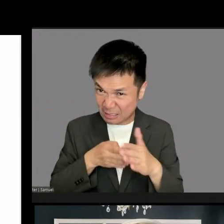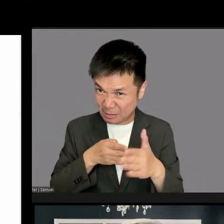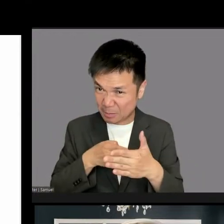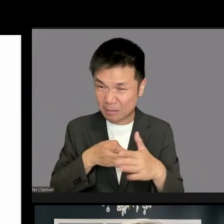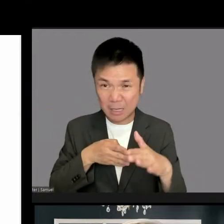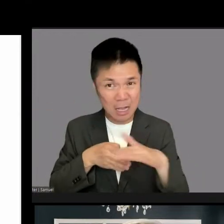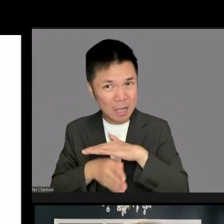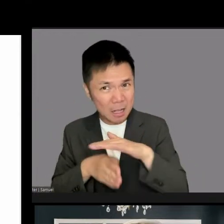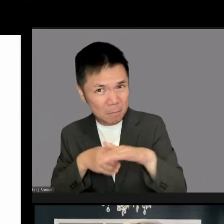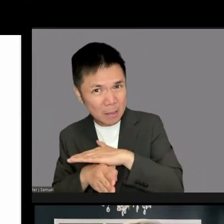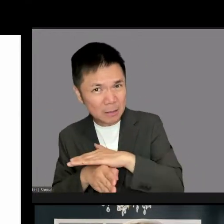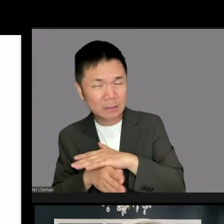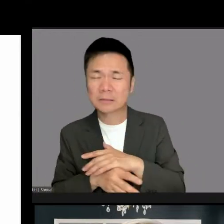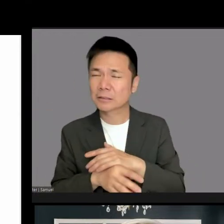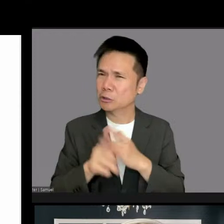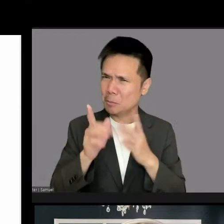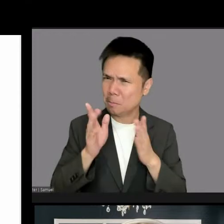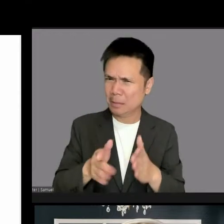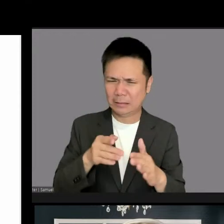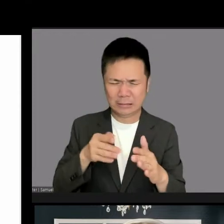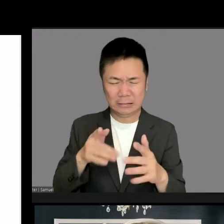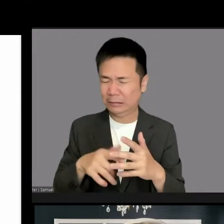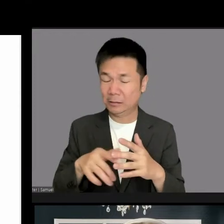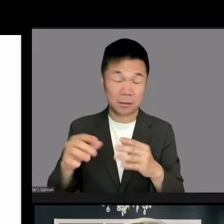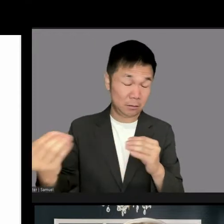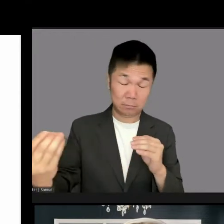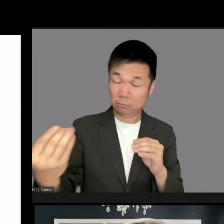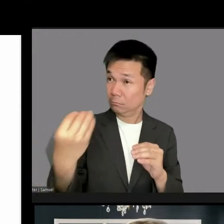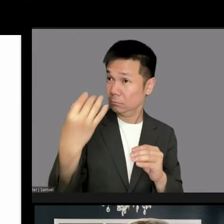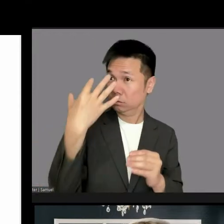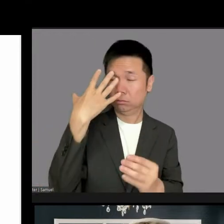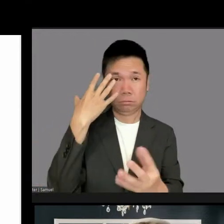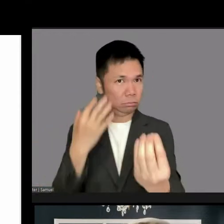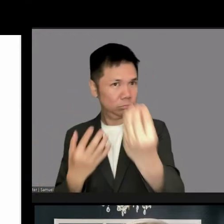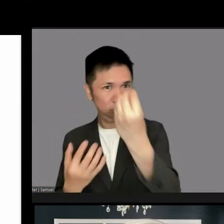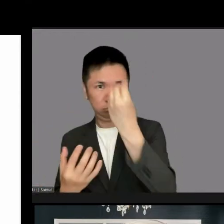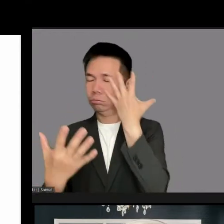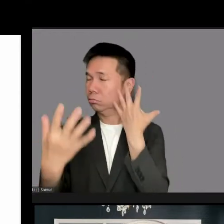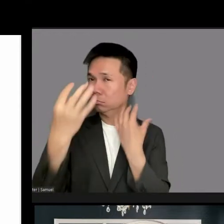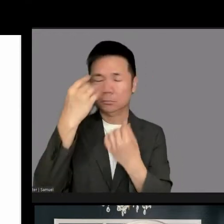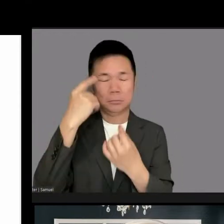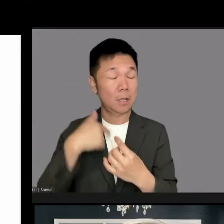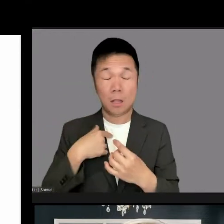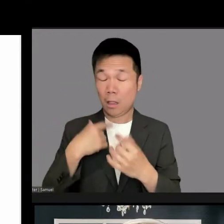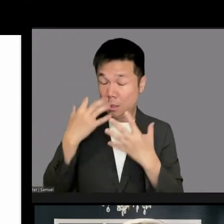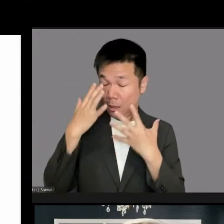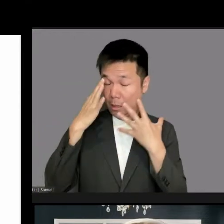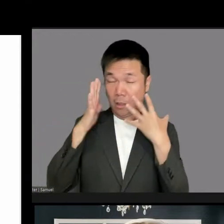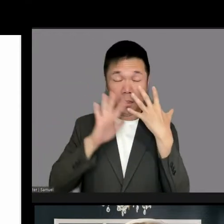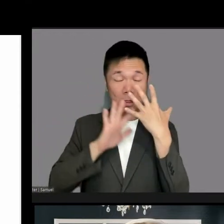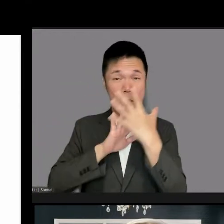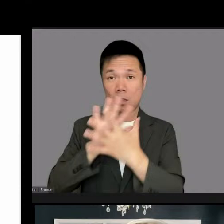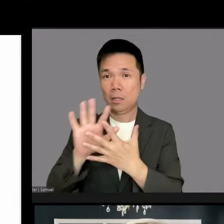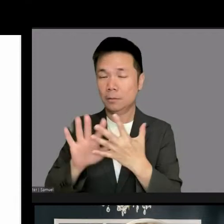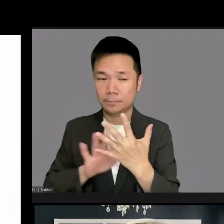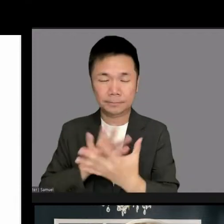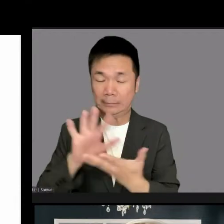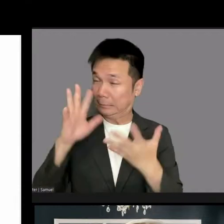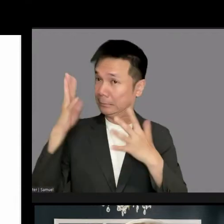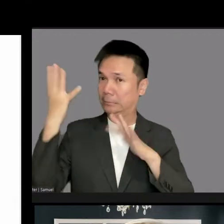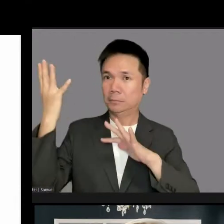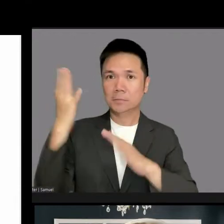people with disabilities to become very frustrated. So just be mindful of that. And then also, along with that, I would say